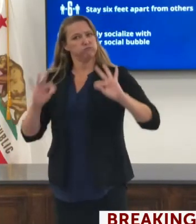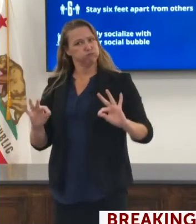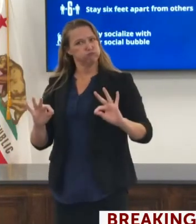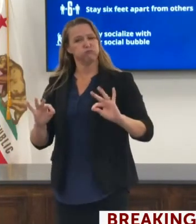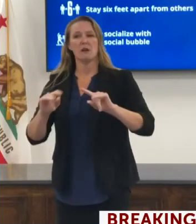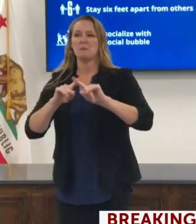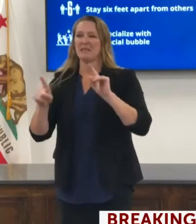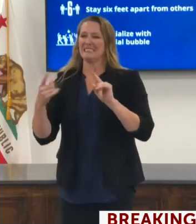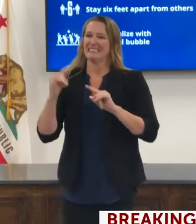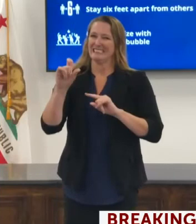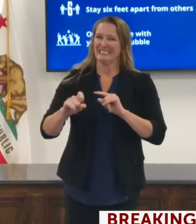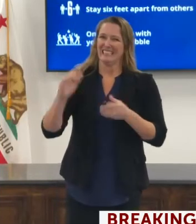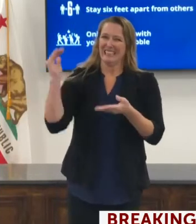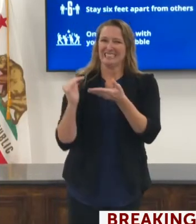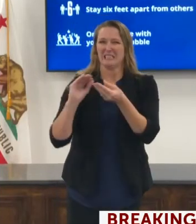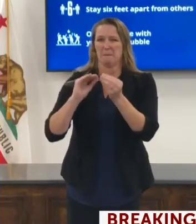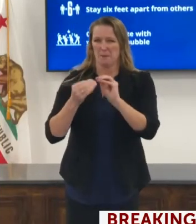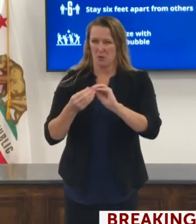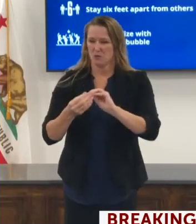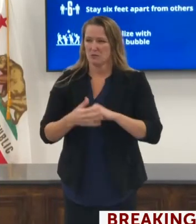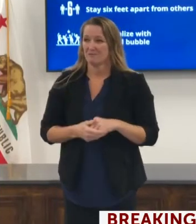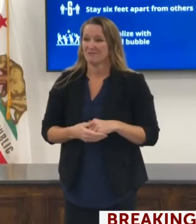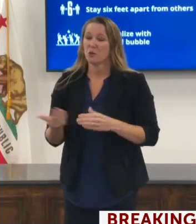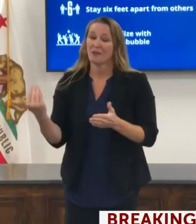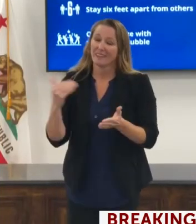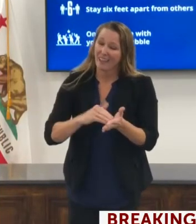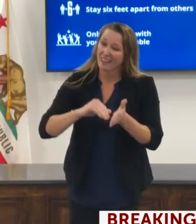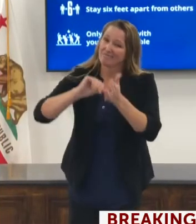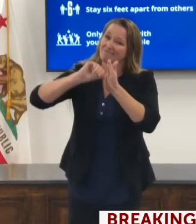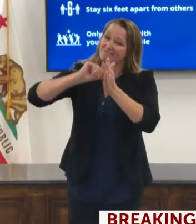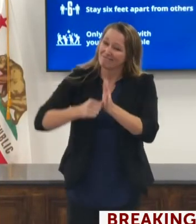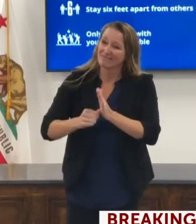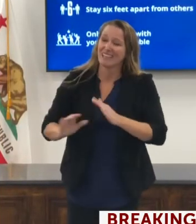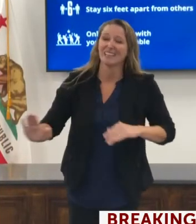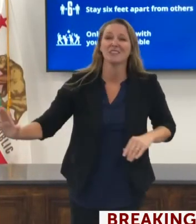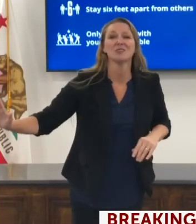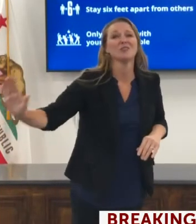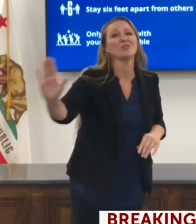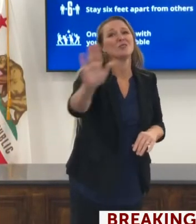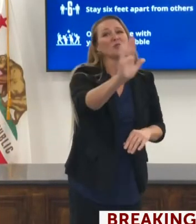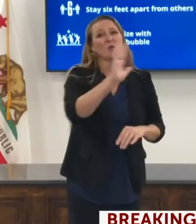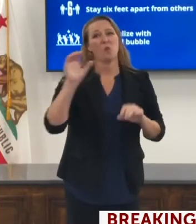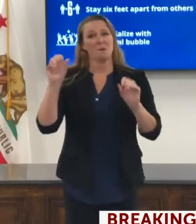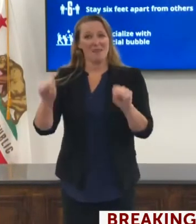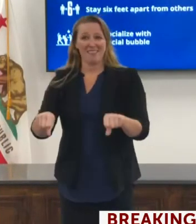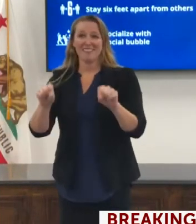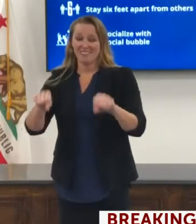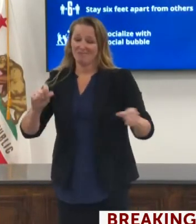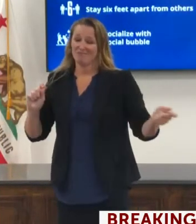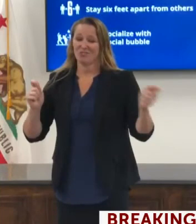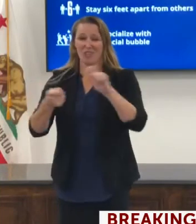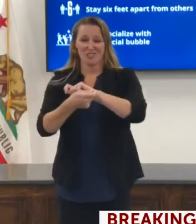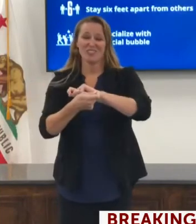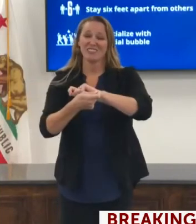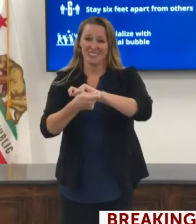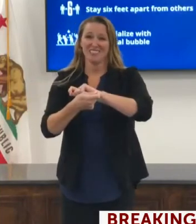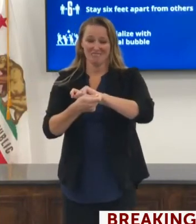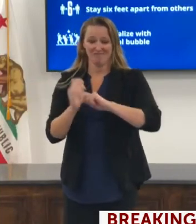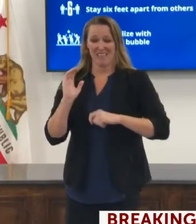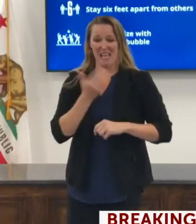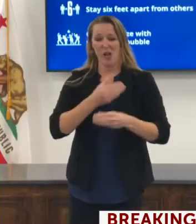our community's hands and power to make these changes, that whereby we continue to drive down